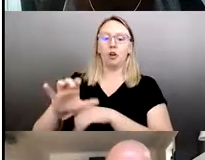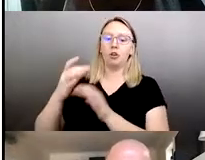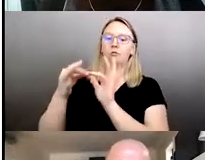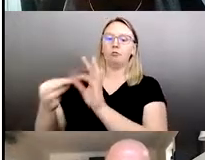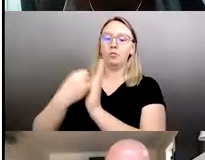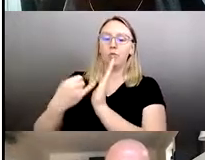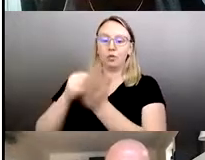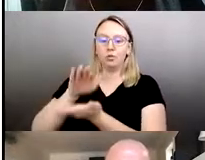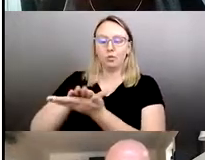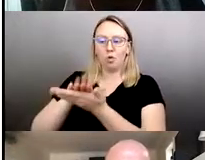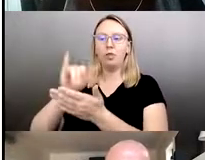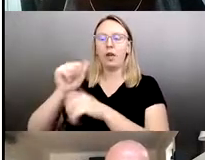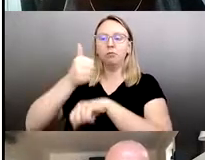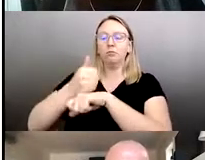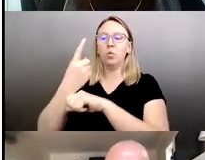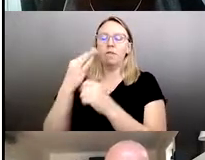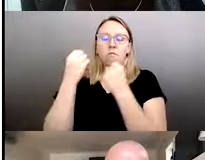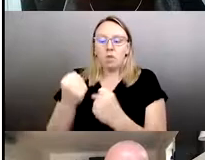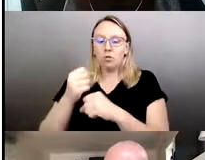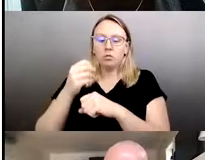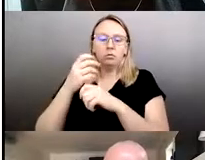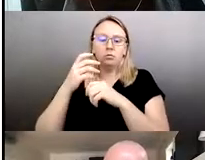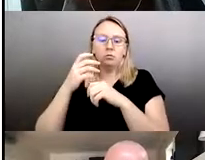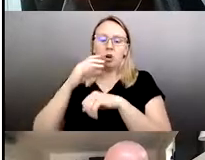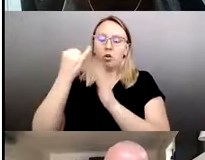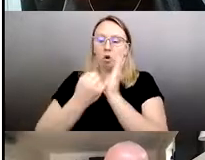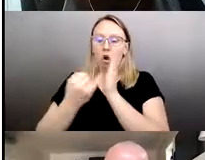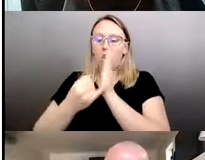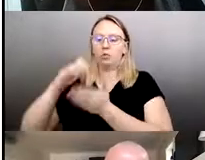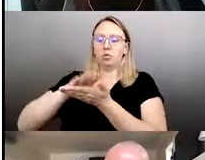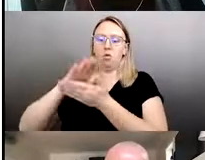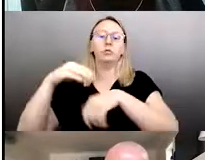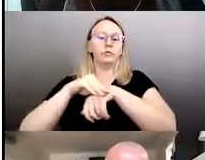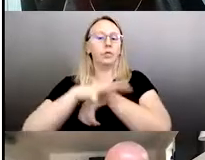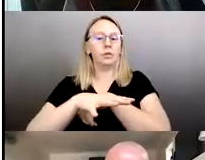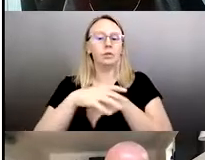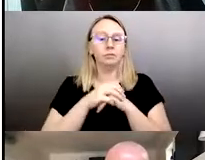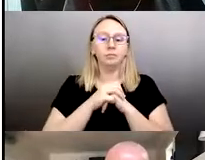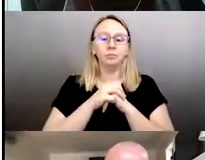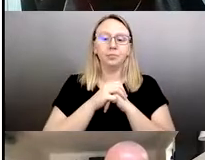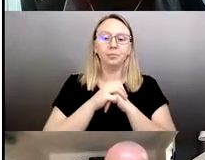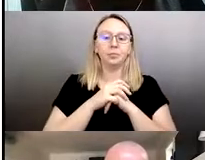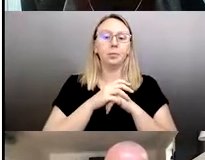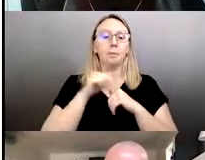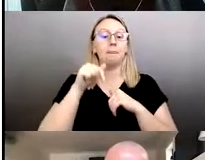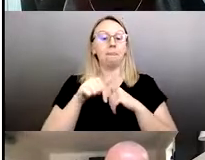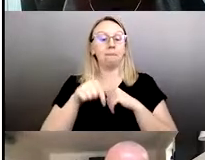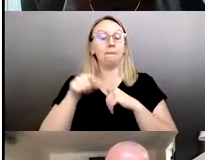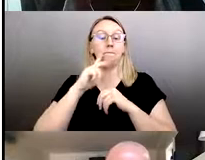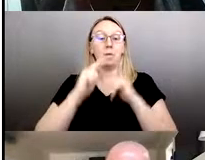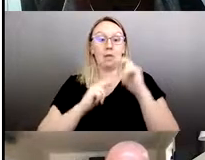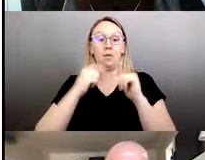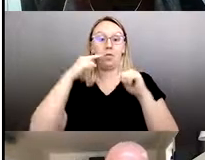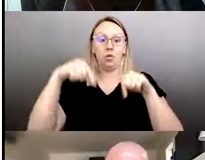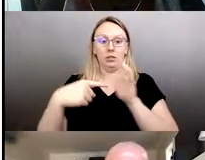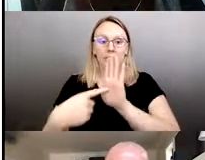most influential art institutions in the nation, housed in a building whose core was built for this exhibition and has been